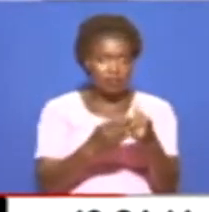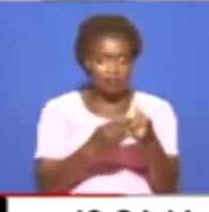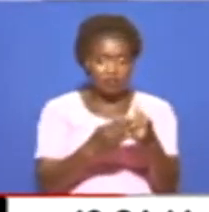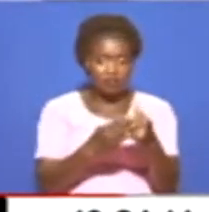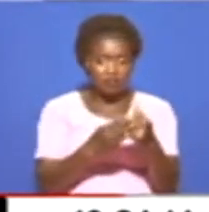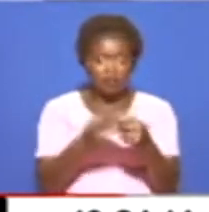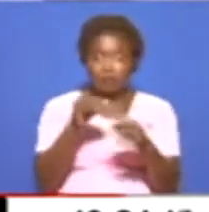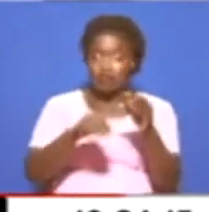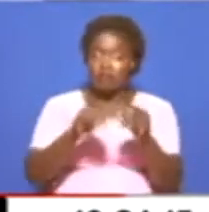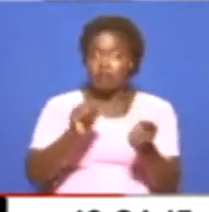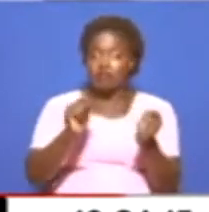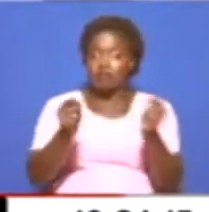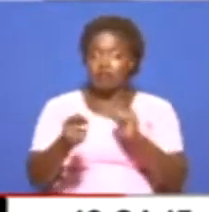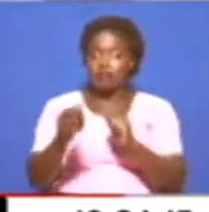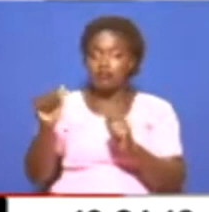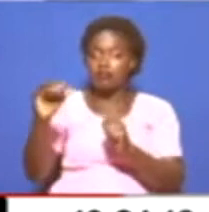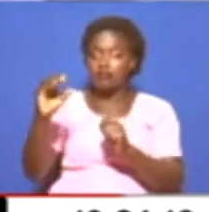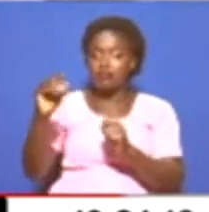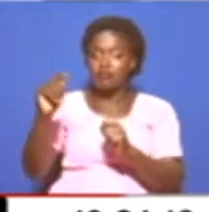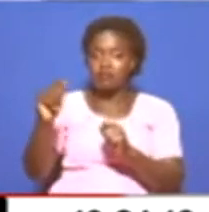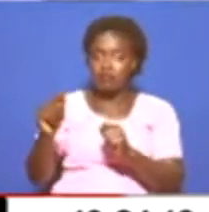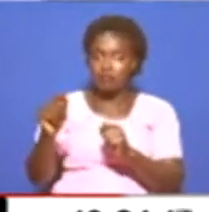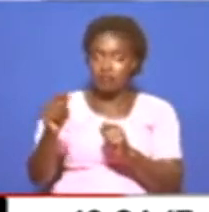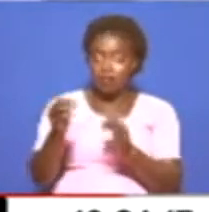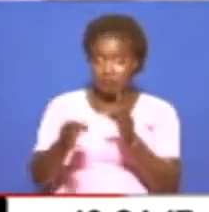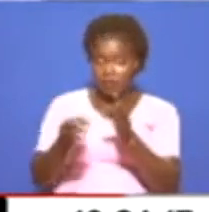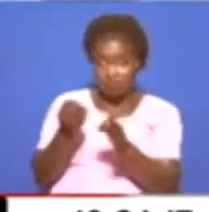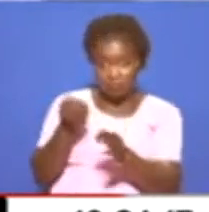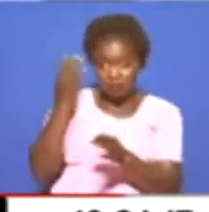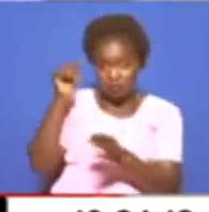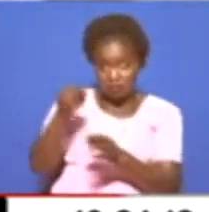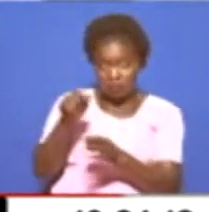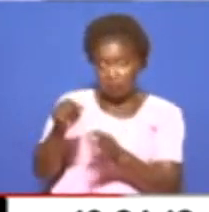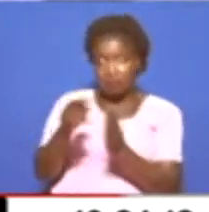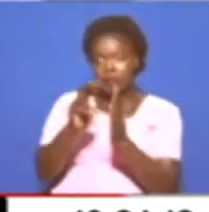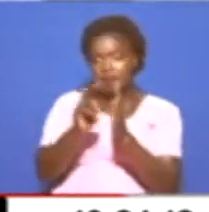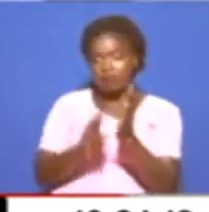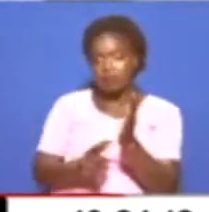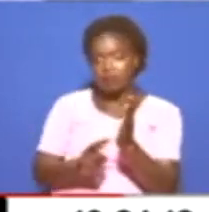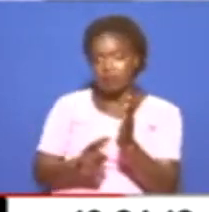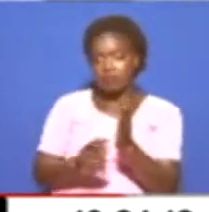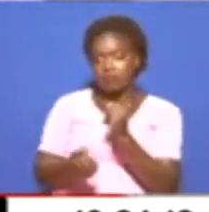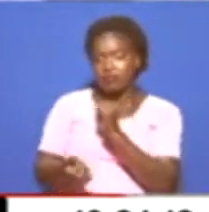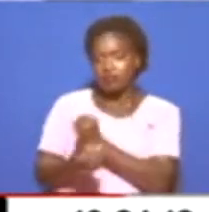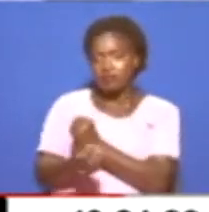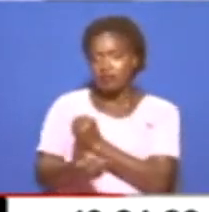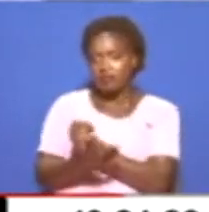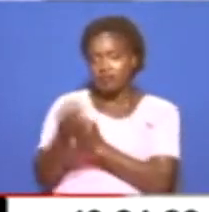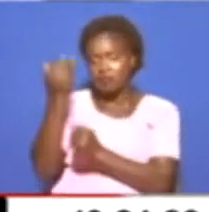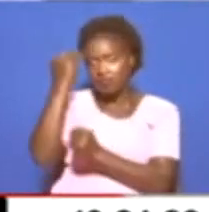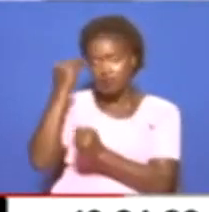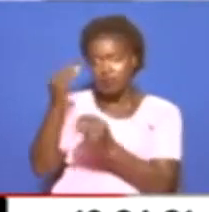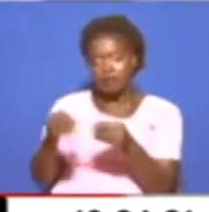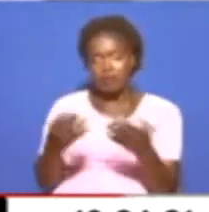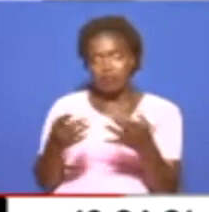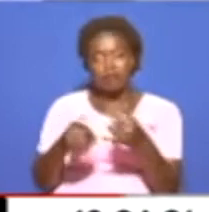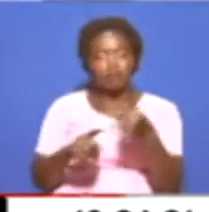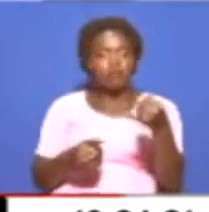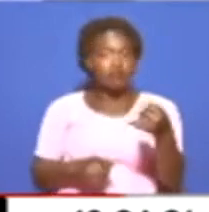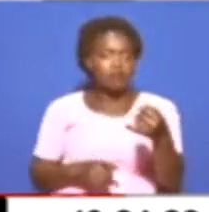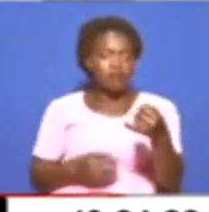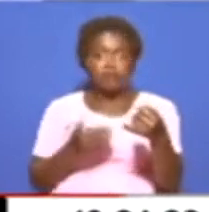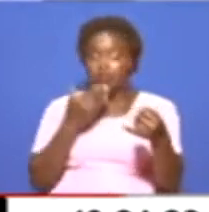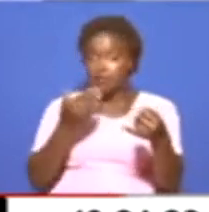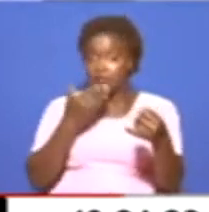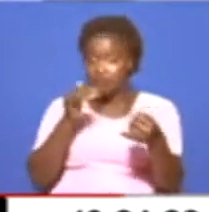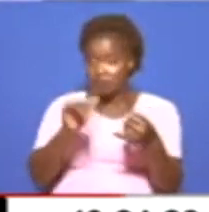Election Amendment Act. So once you understand that and you read the advice that the court gave, number one, you will appreciate